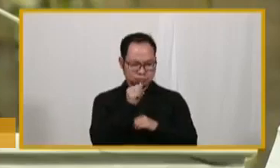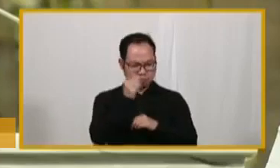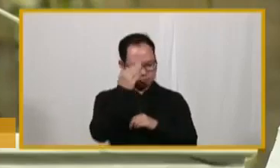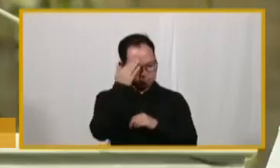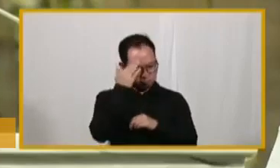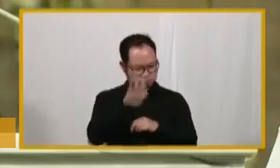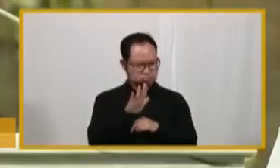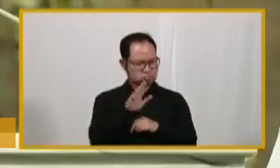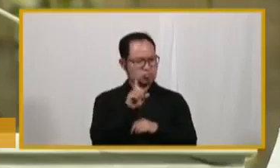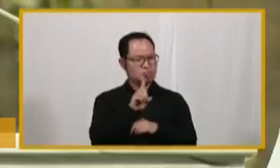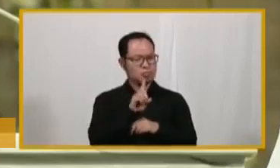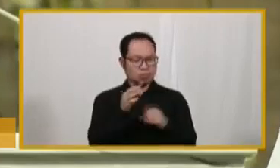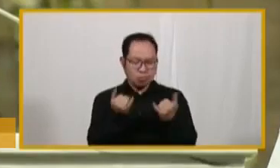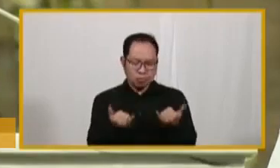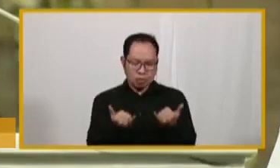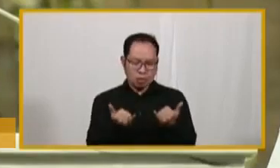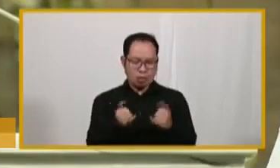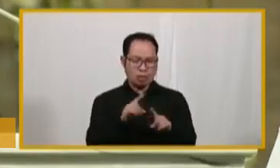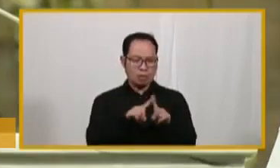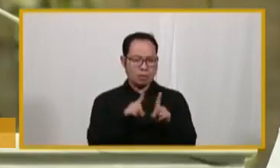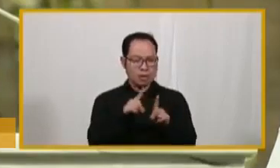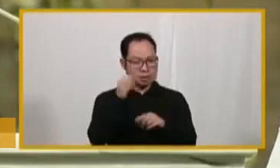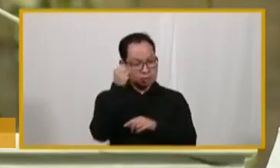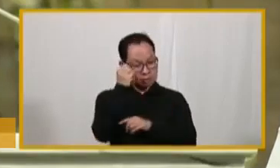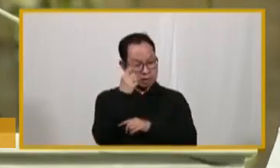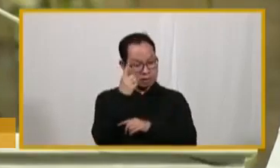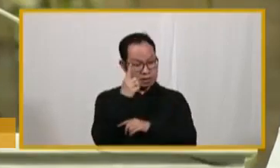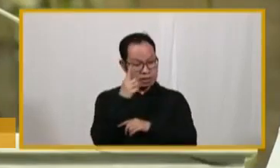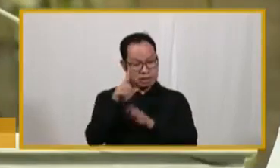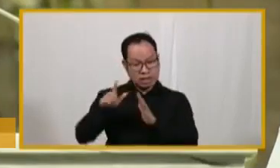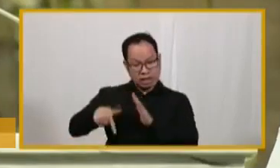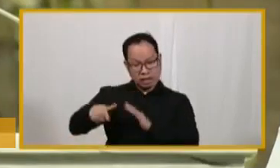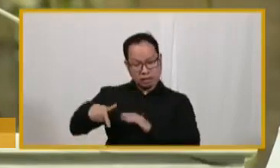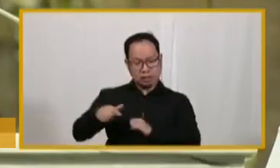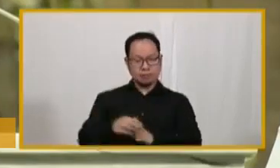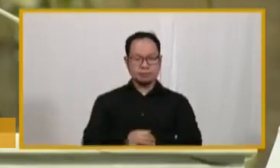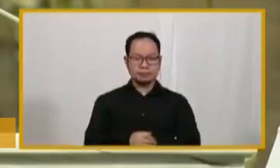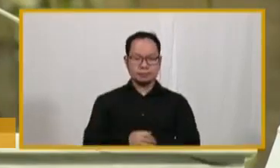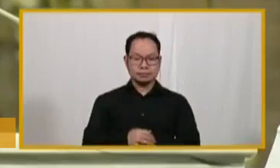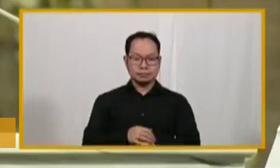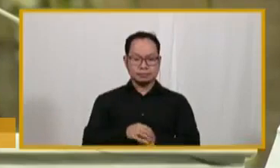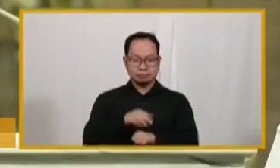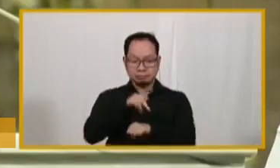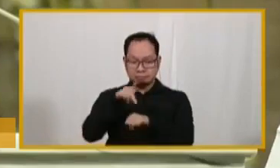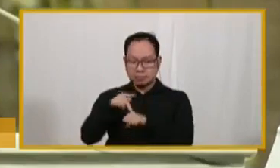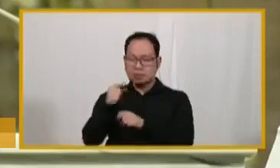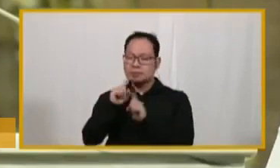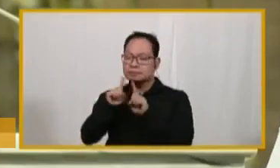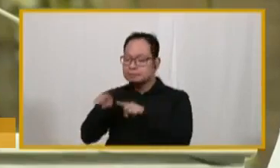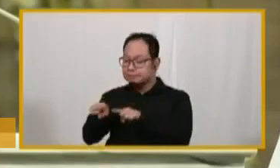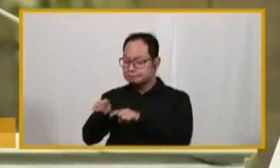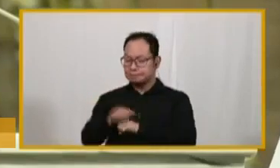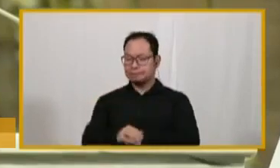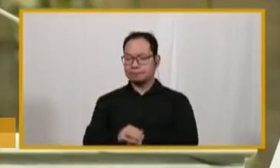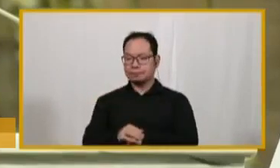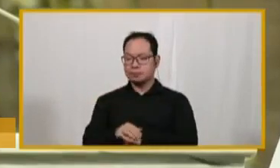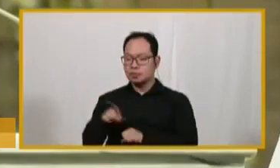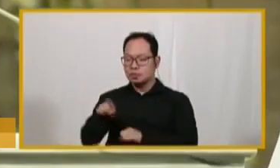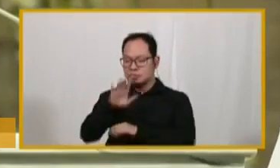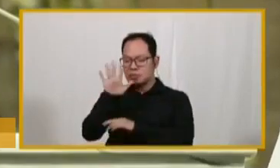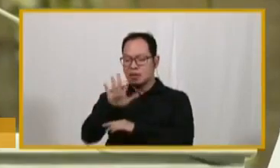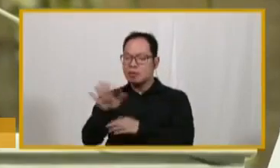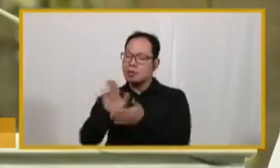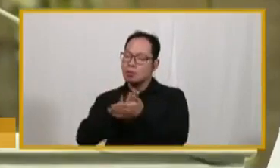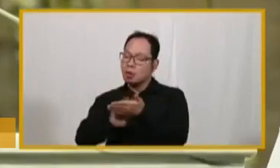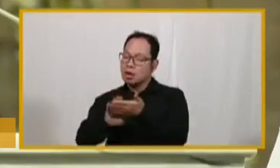now, but you will understand later." Peter said to him, "You will never